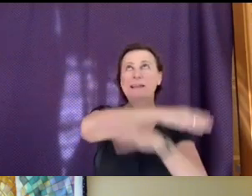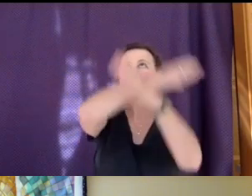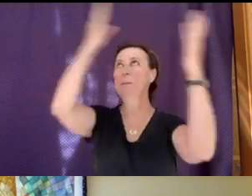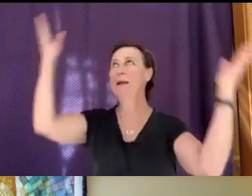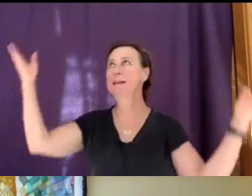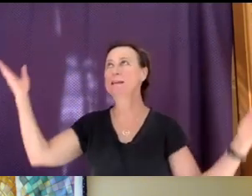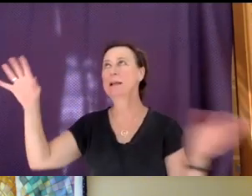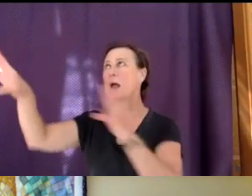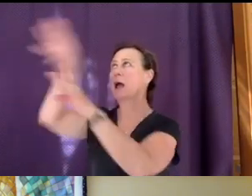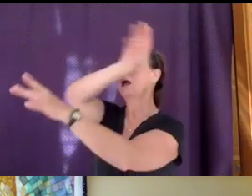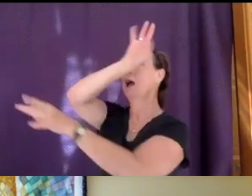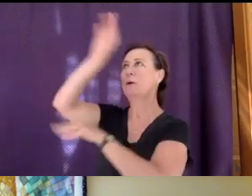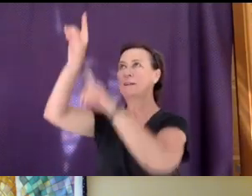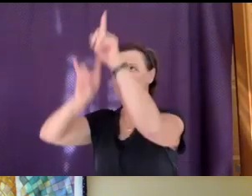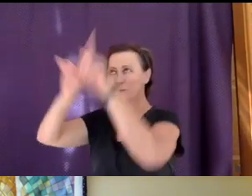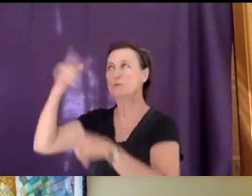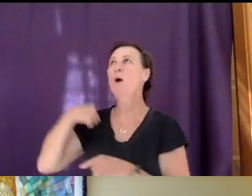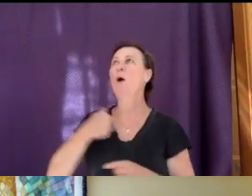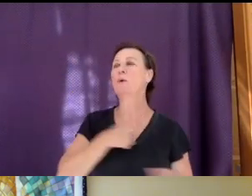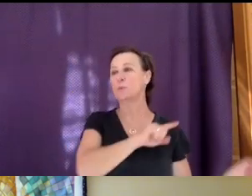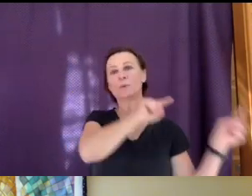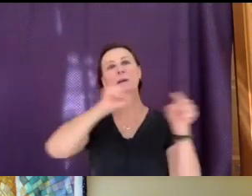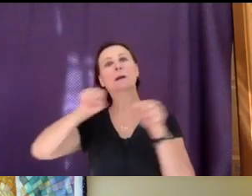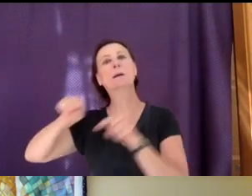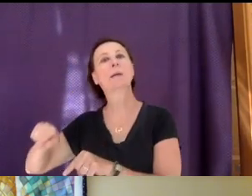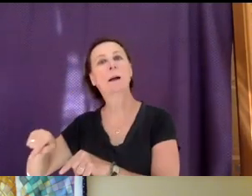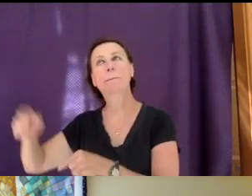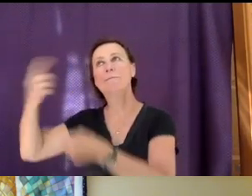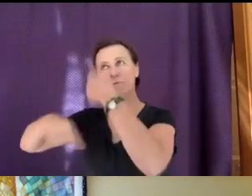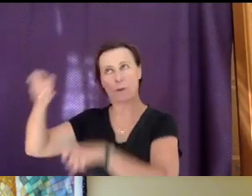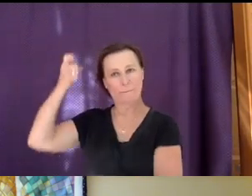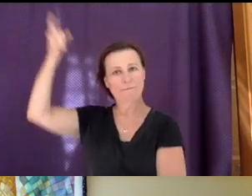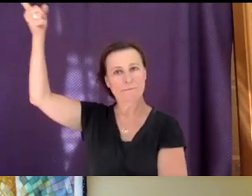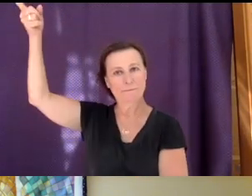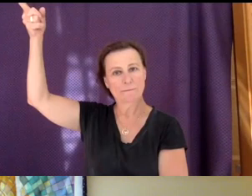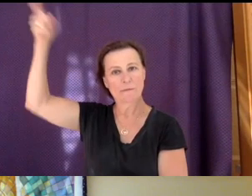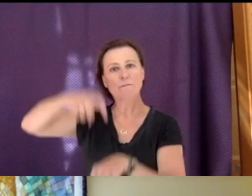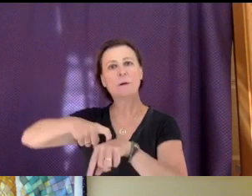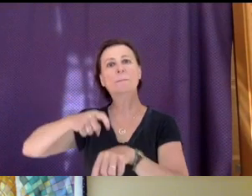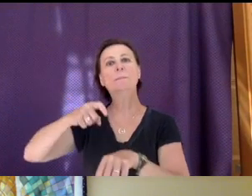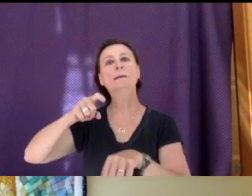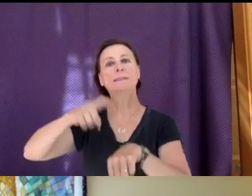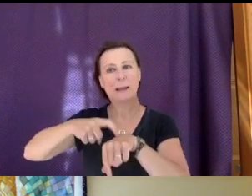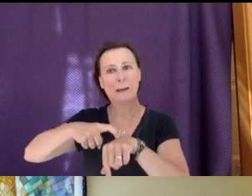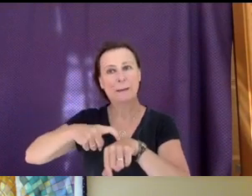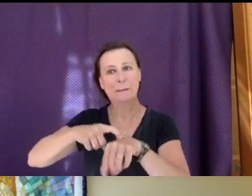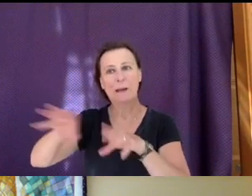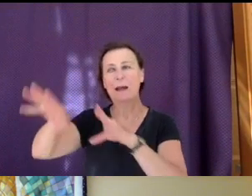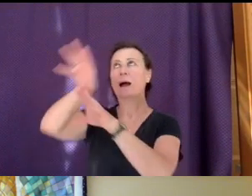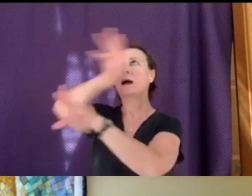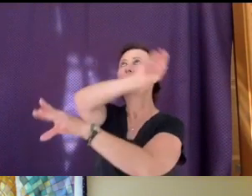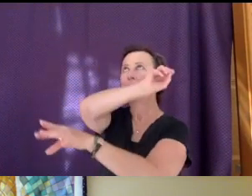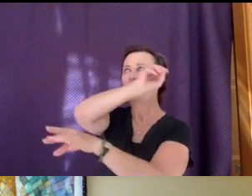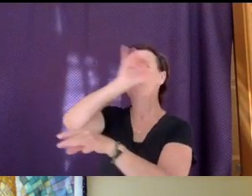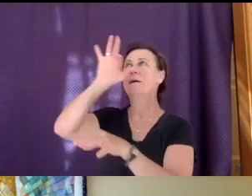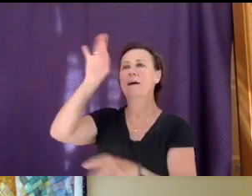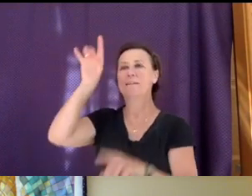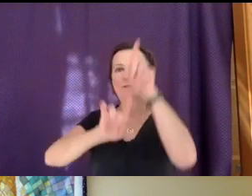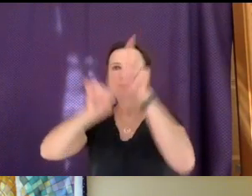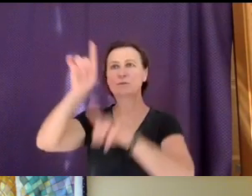the stars have we come, up from time. Out of the stars have we